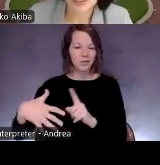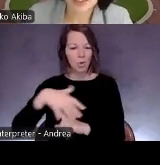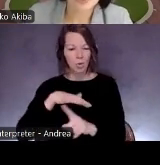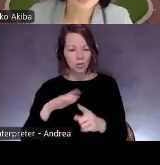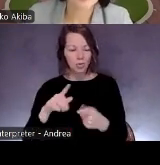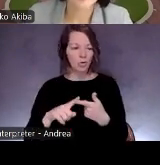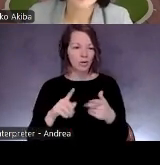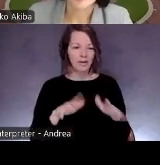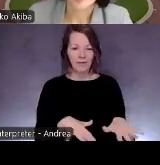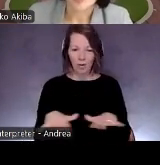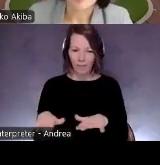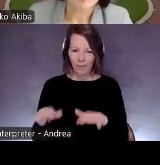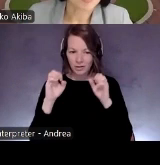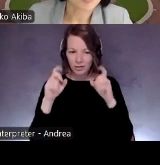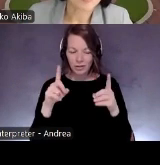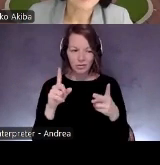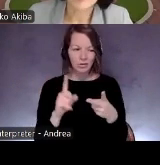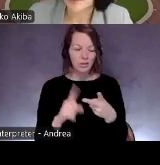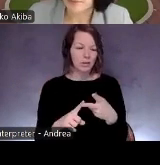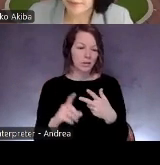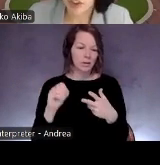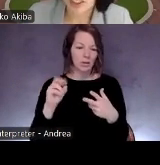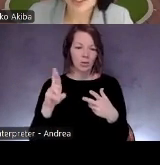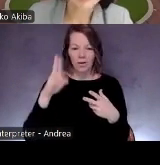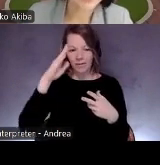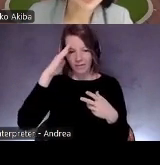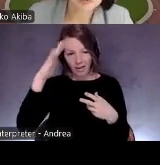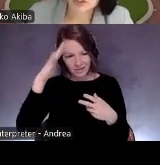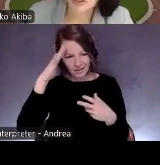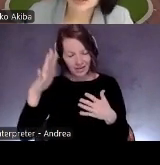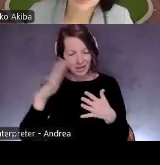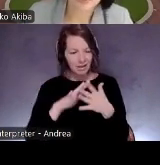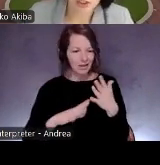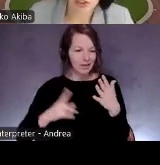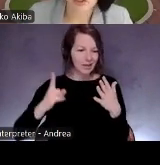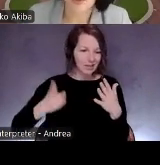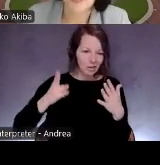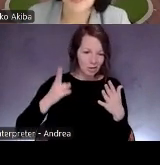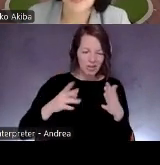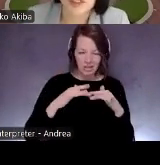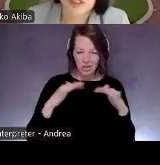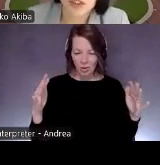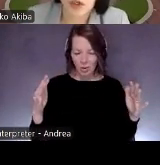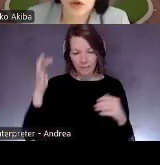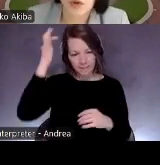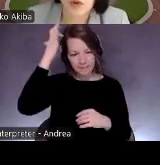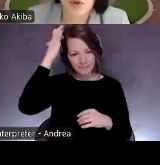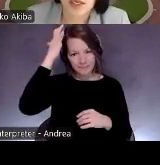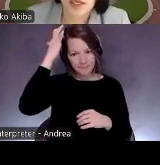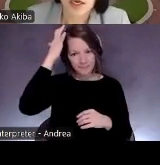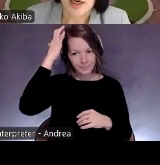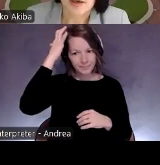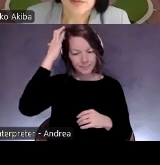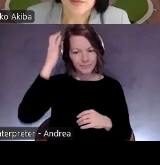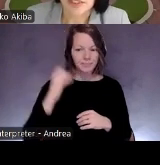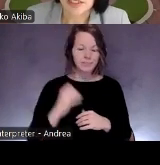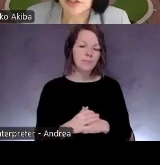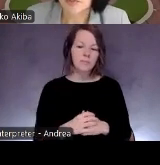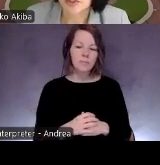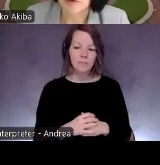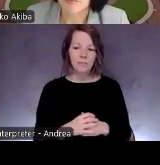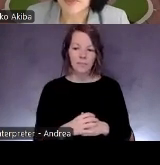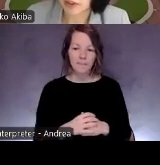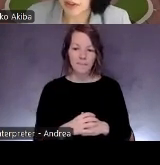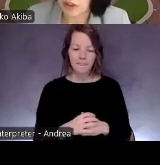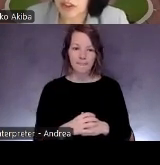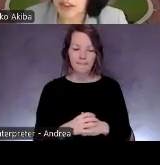informal education, or philosophy of education, history of education, and so on. So in